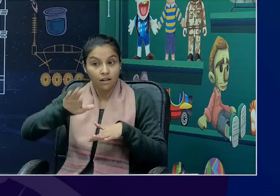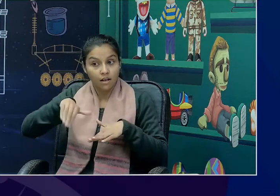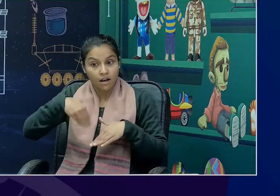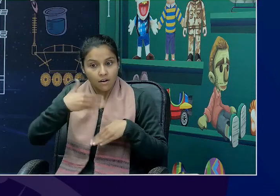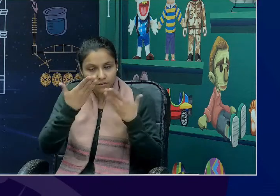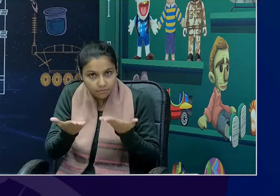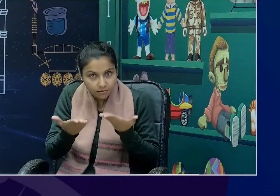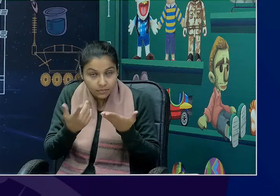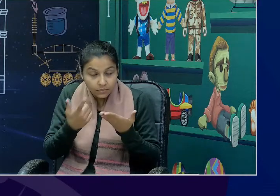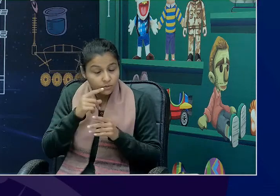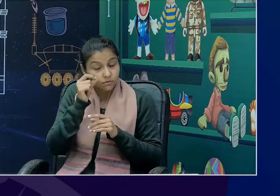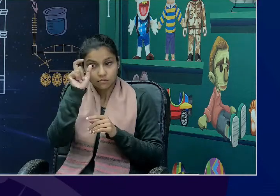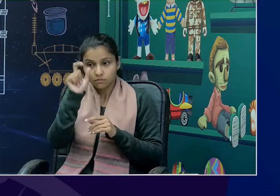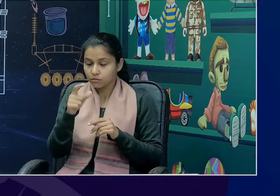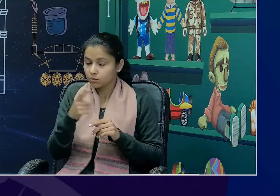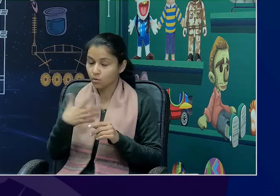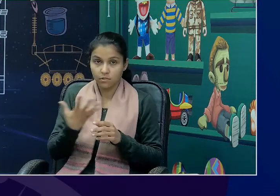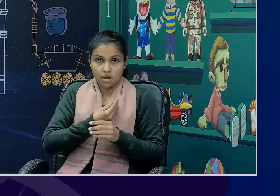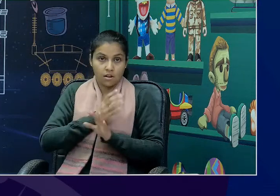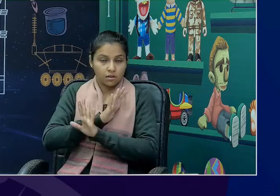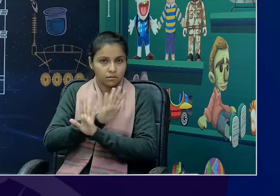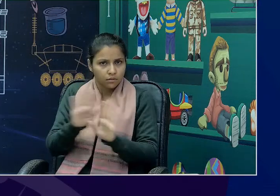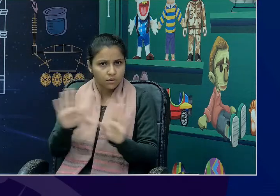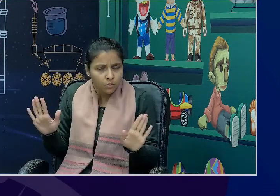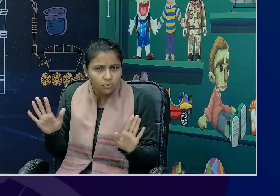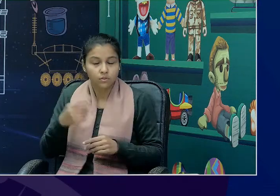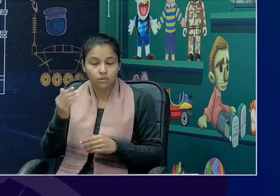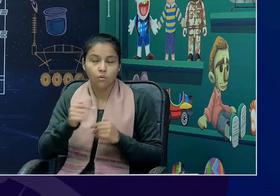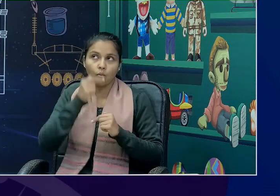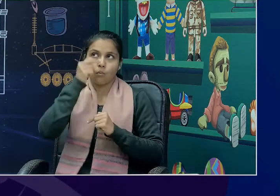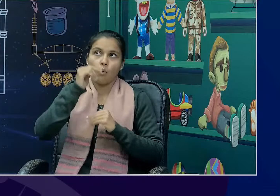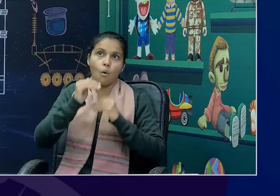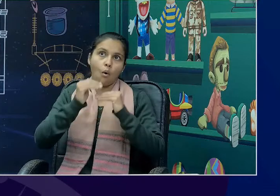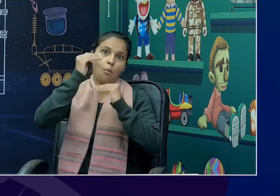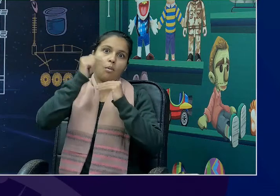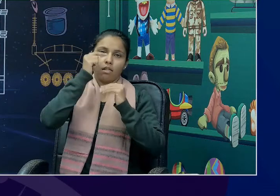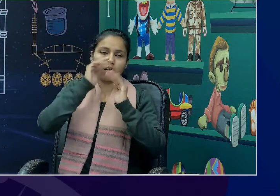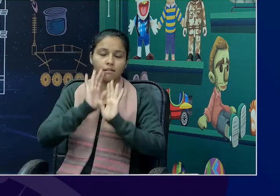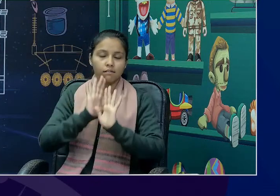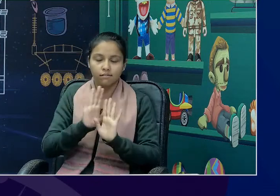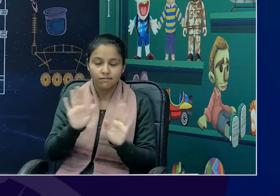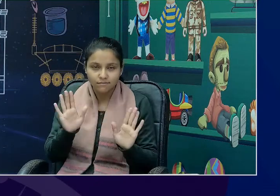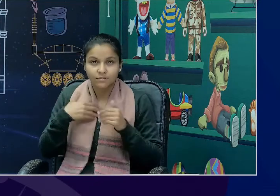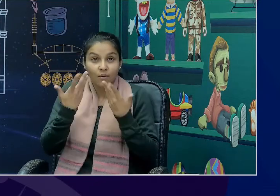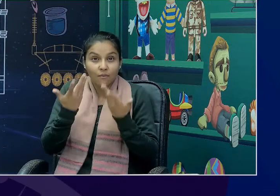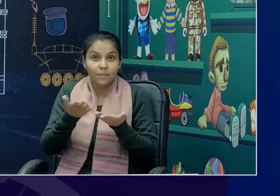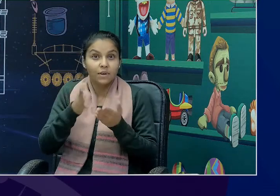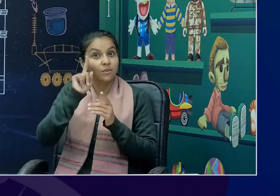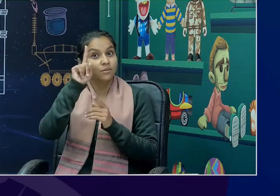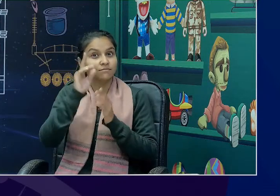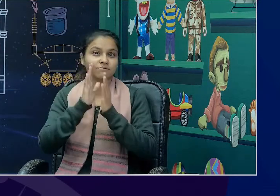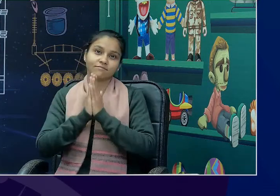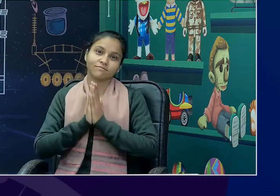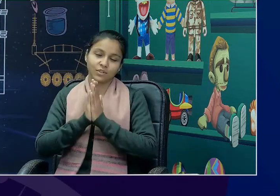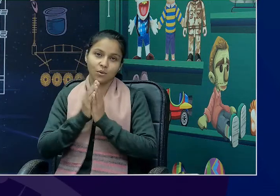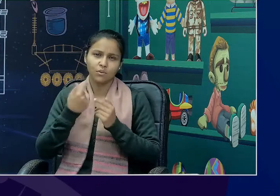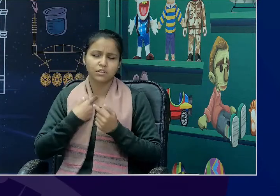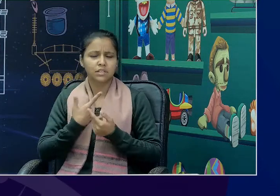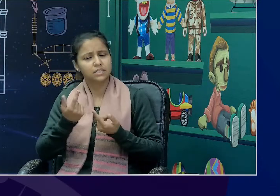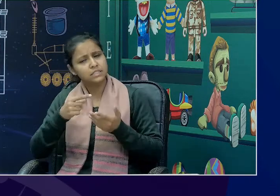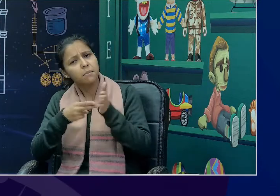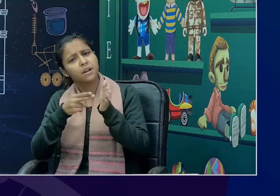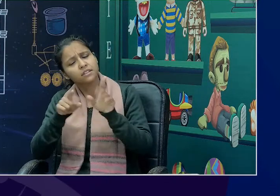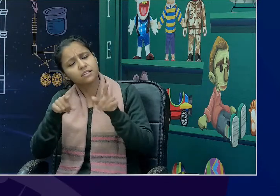he should not be arrogant and he should not be over proud of himself, because God and nature has their own